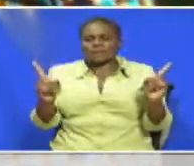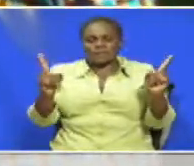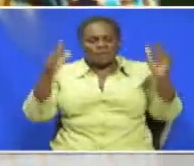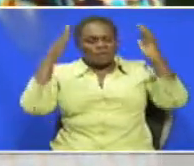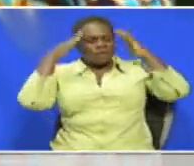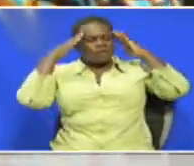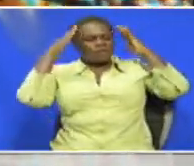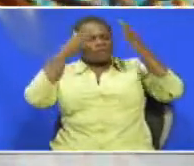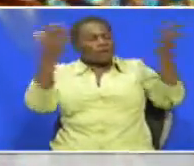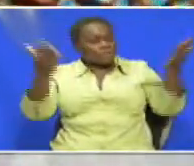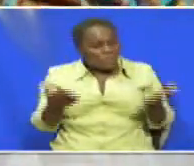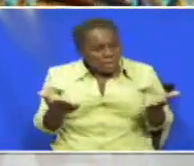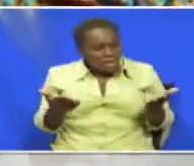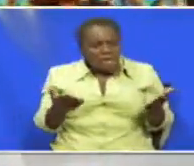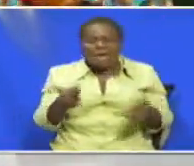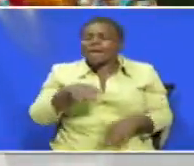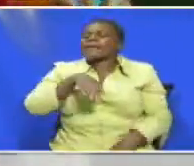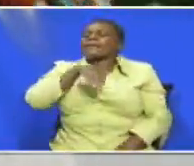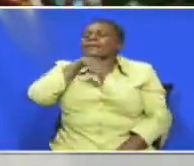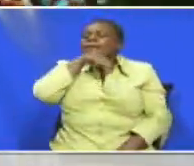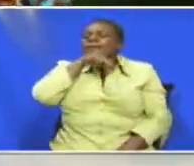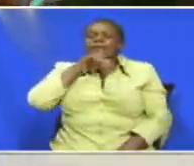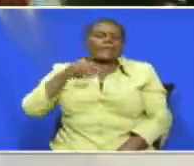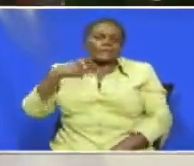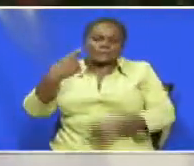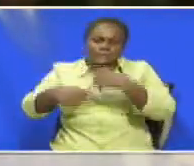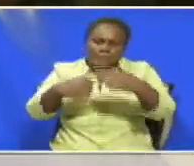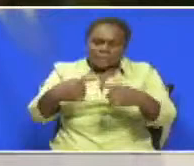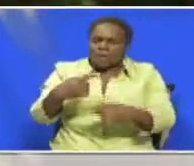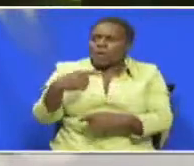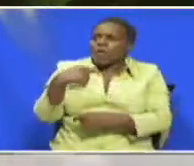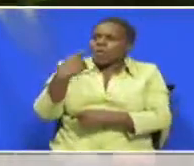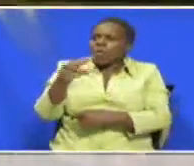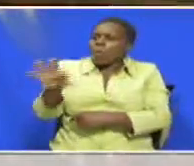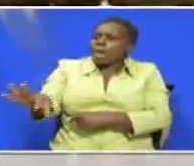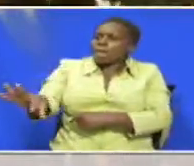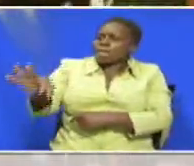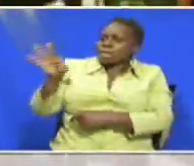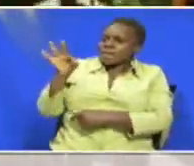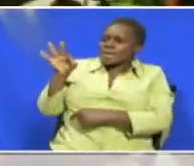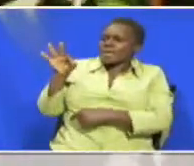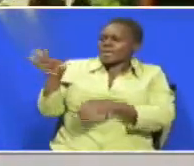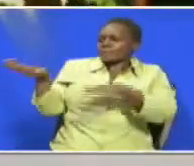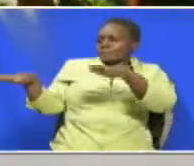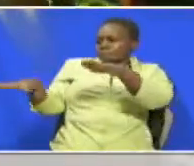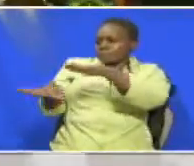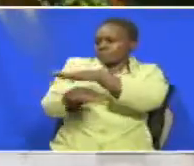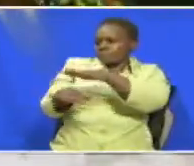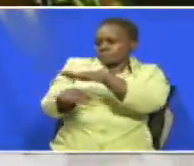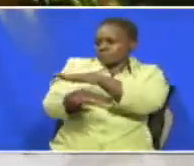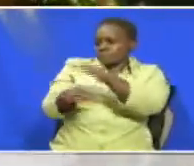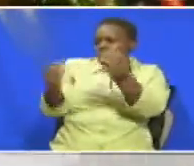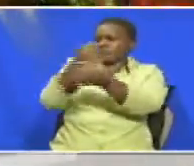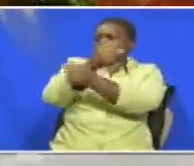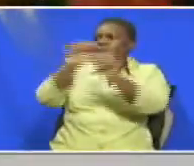attention will still remain on ODM leader Raila Odinga, on whom he will pick as a running mate.